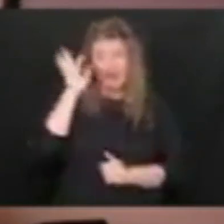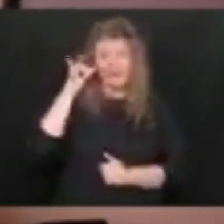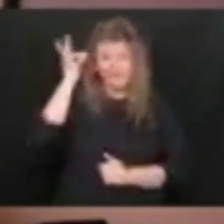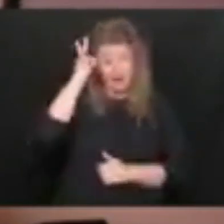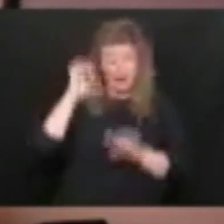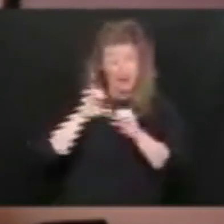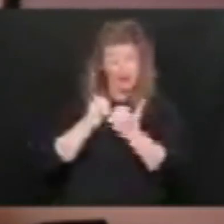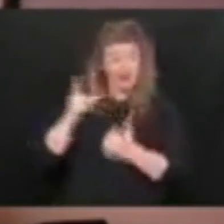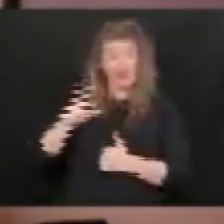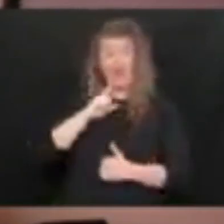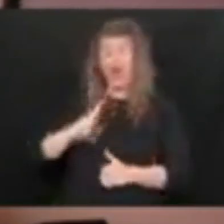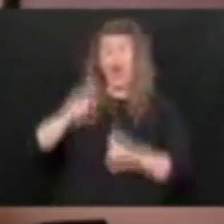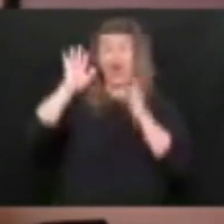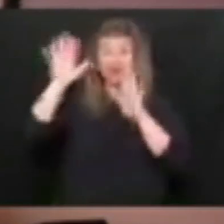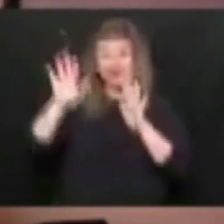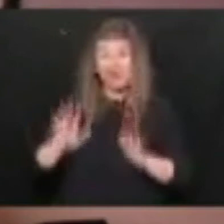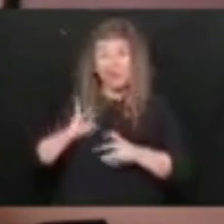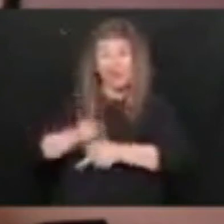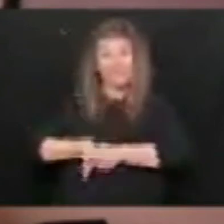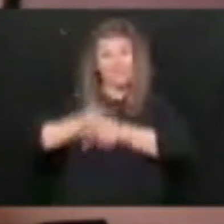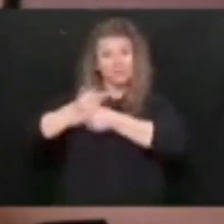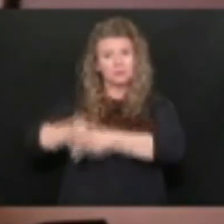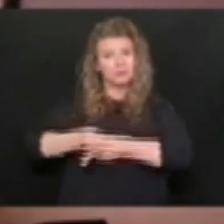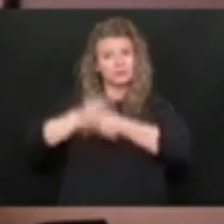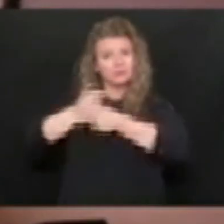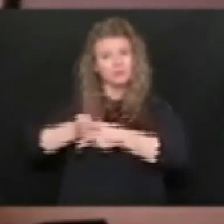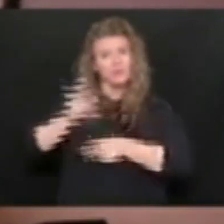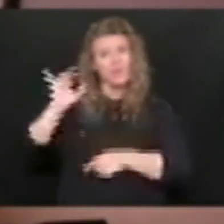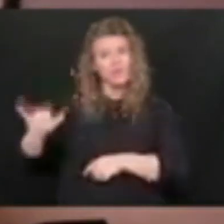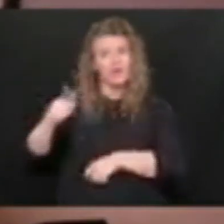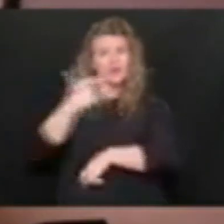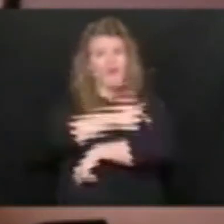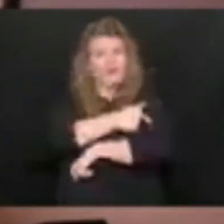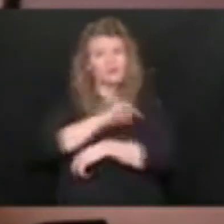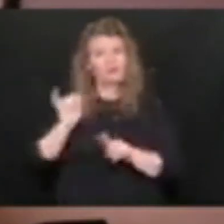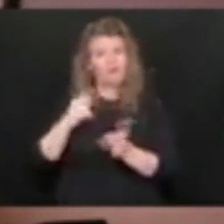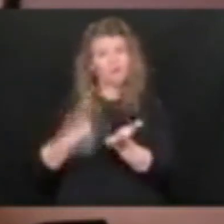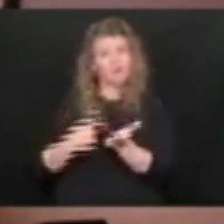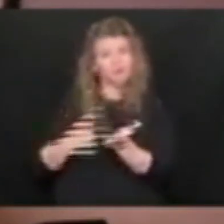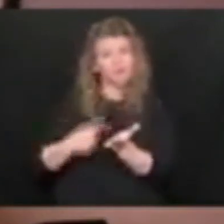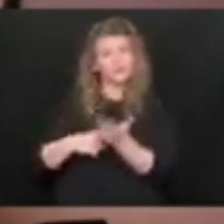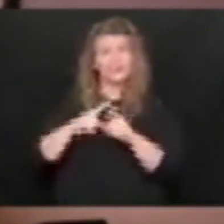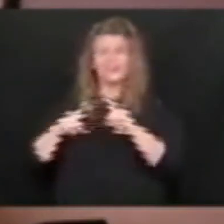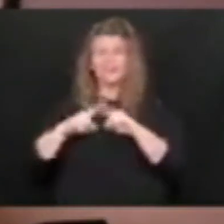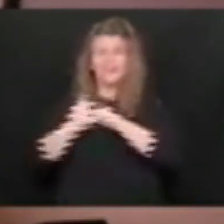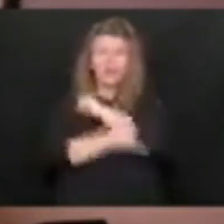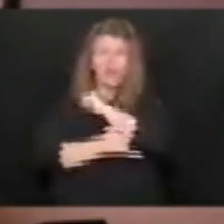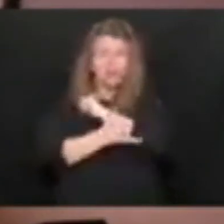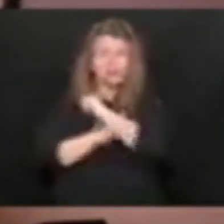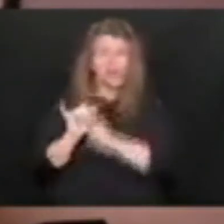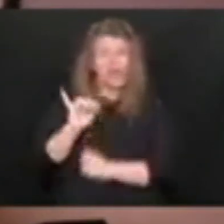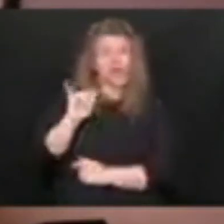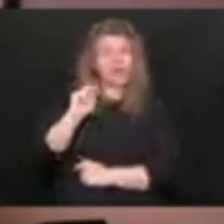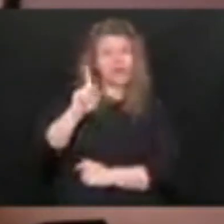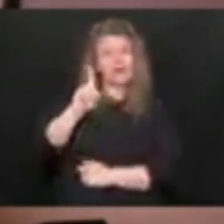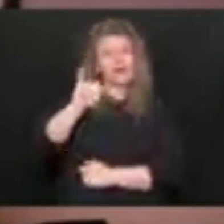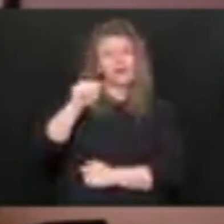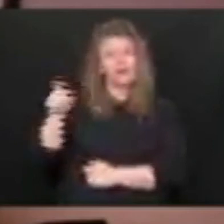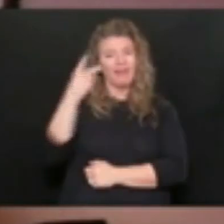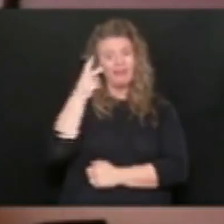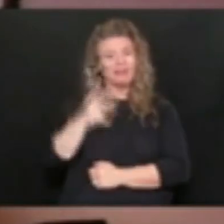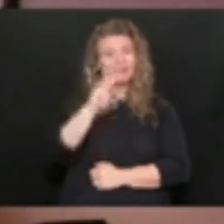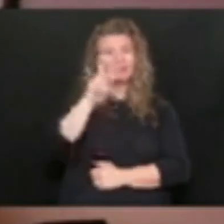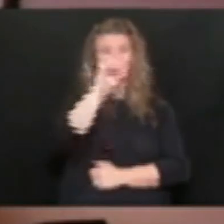incredibly, incredibly cautious. And these vaccines, as we talked about in countries like India, where we've seen 2%